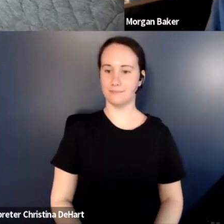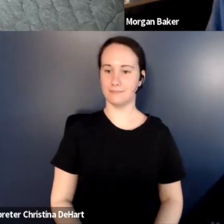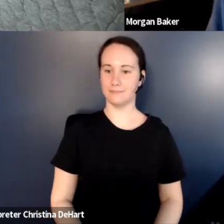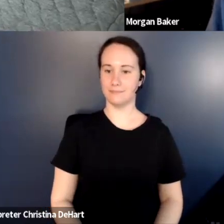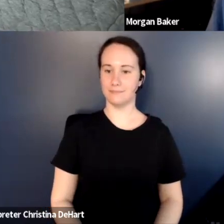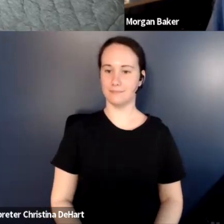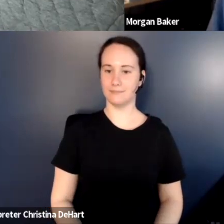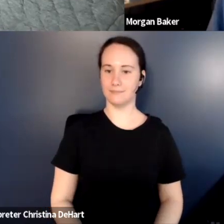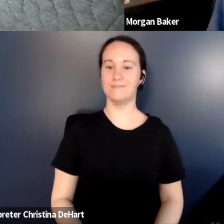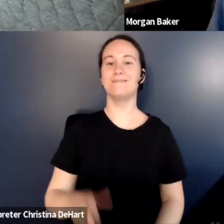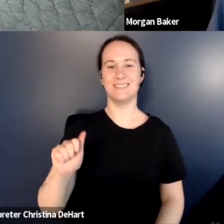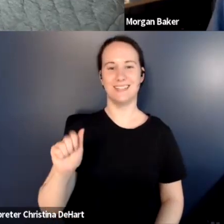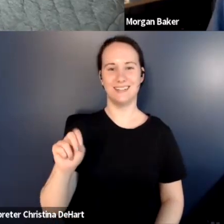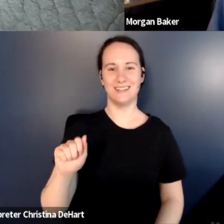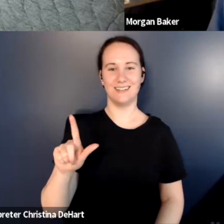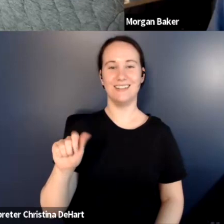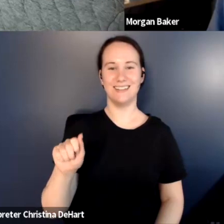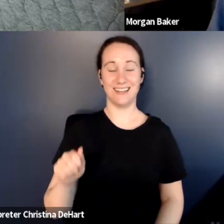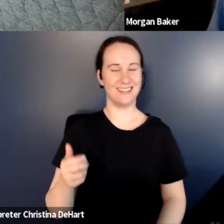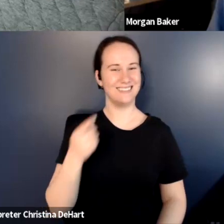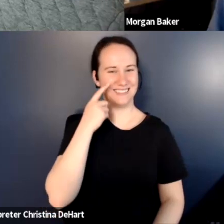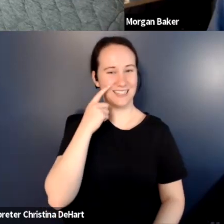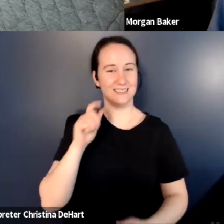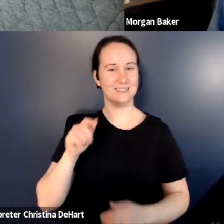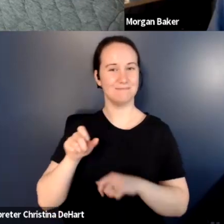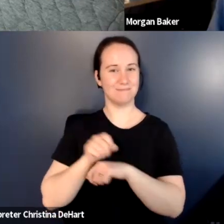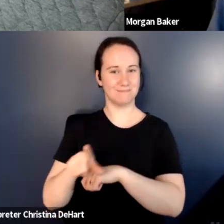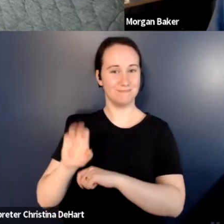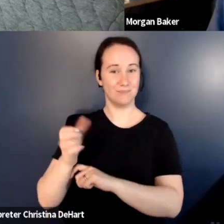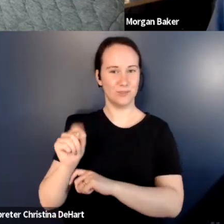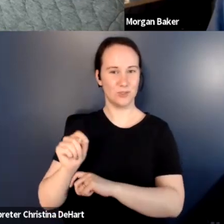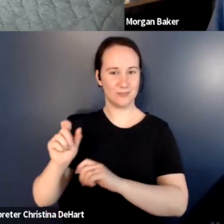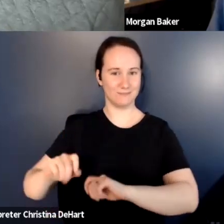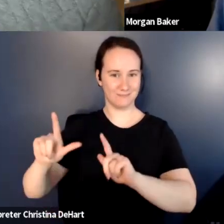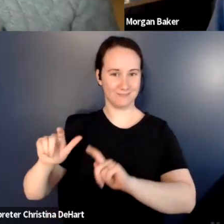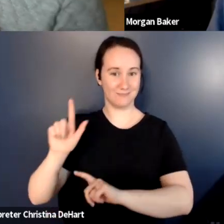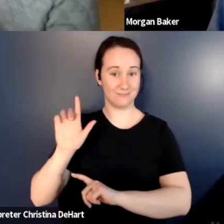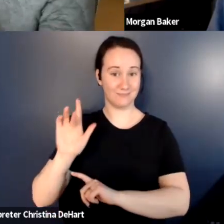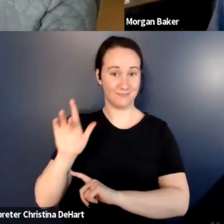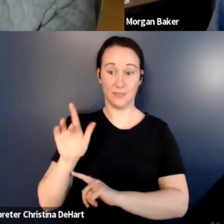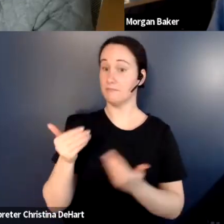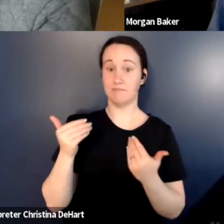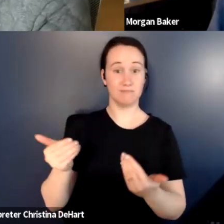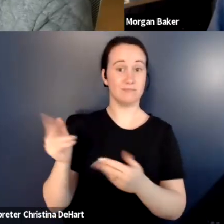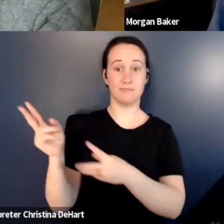And Analia has kindly provided that link in the chat right now, so feel free to grab it.